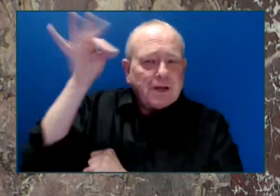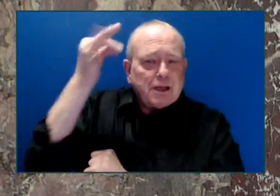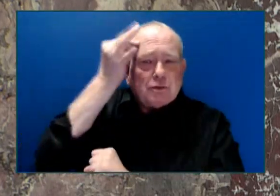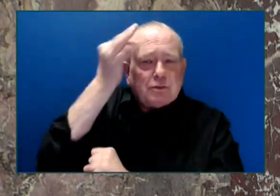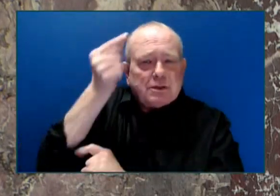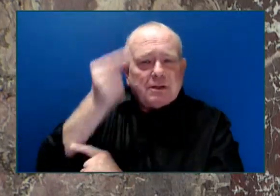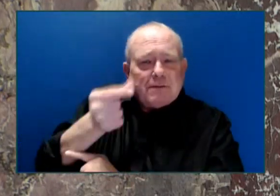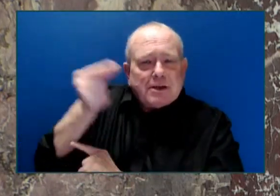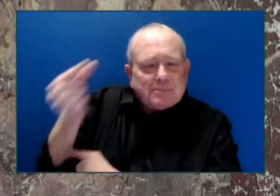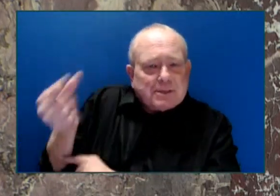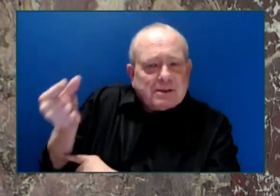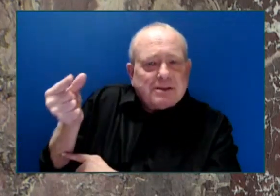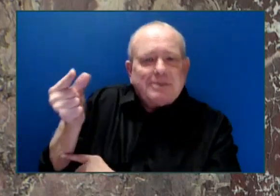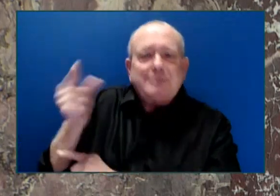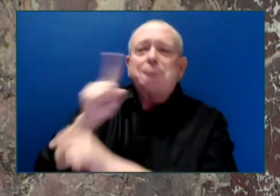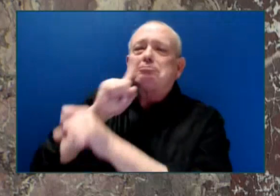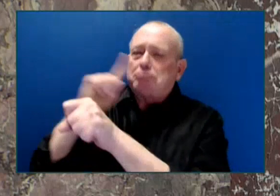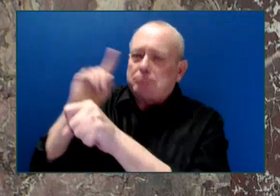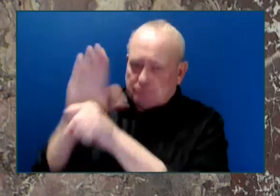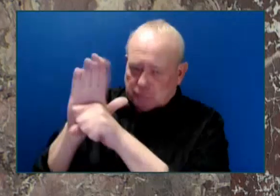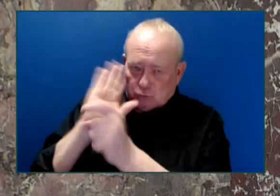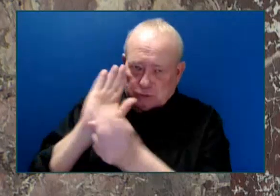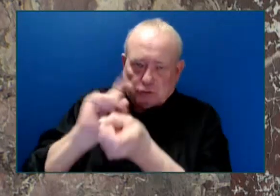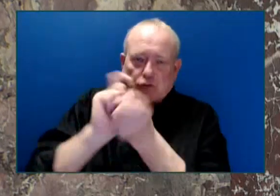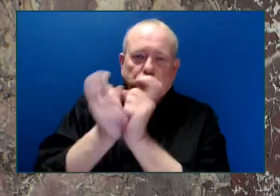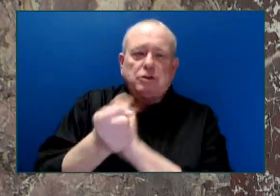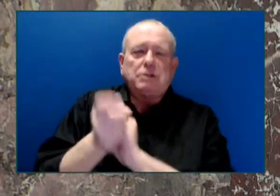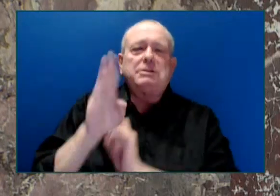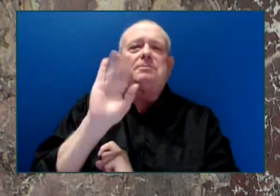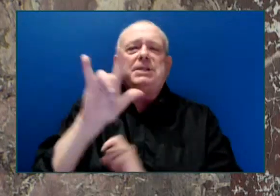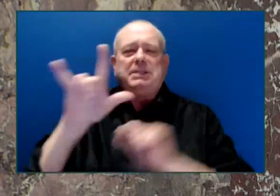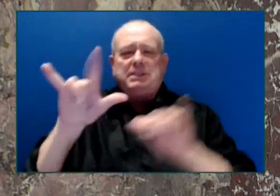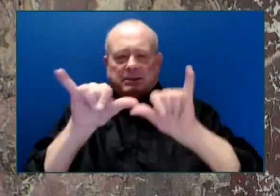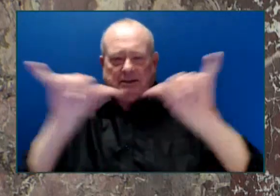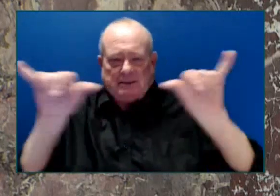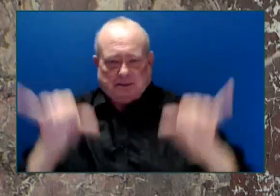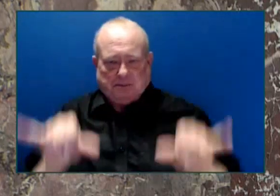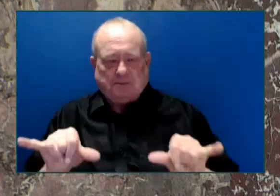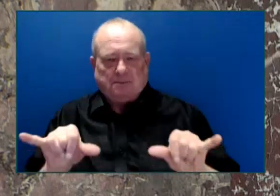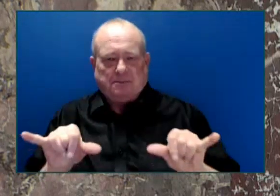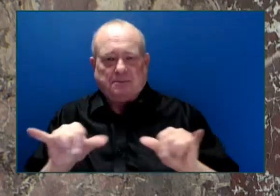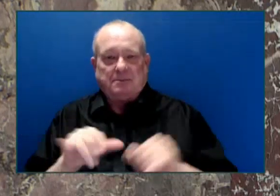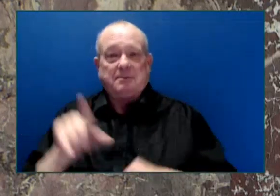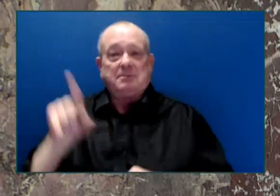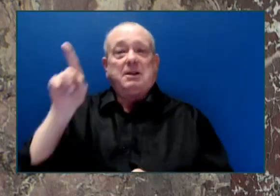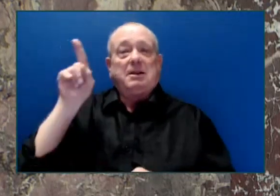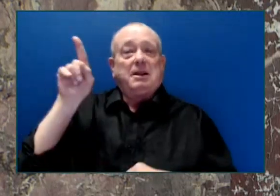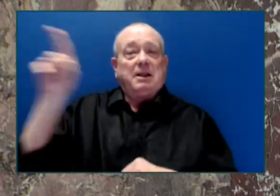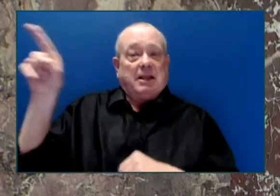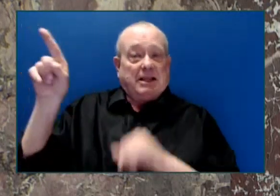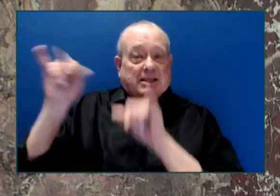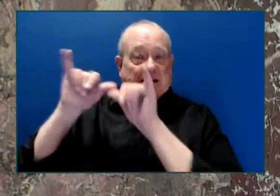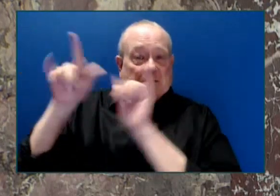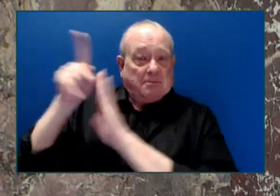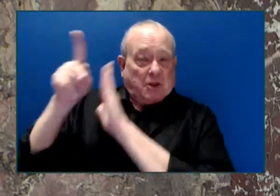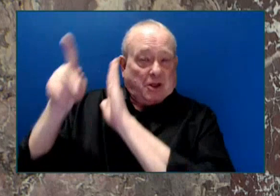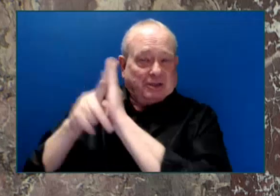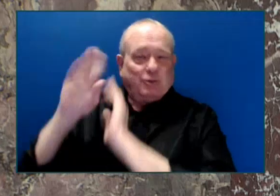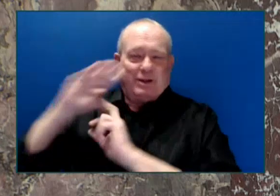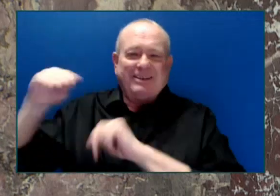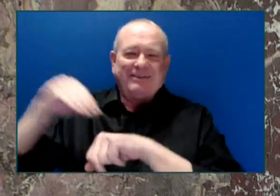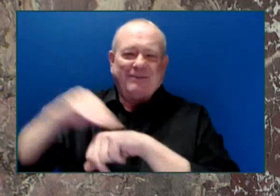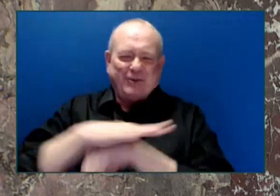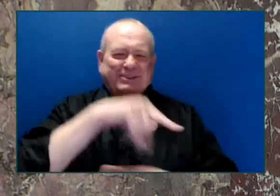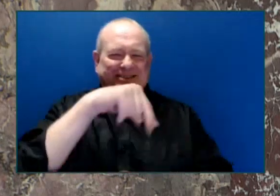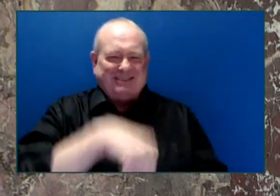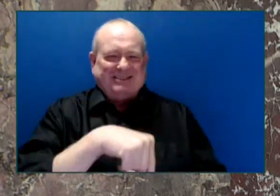laws to fix the problems that have been caused by that change. Honourable Speaker, on that national front, we